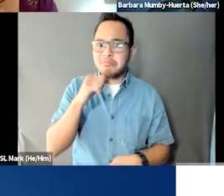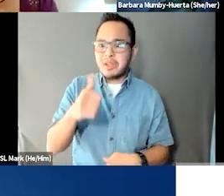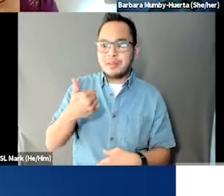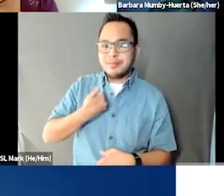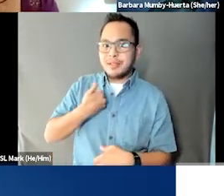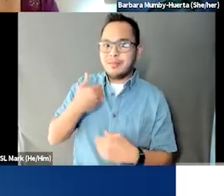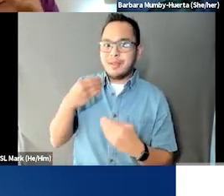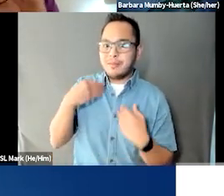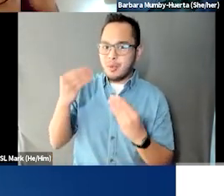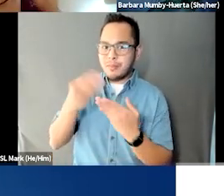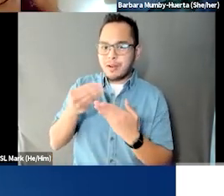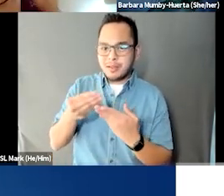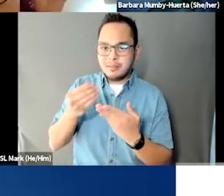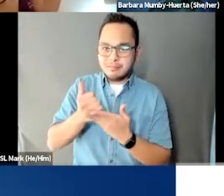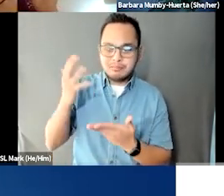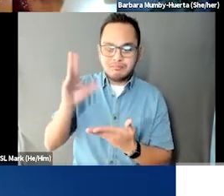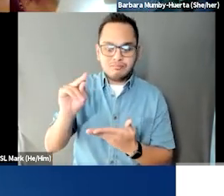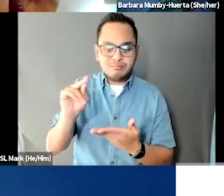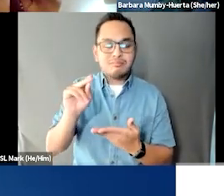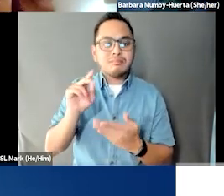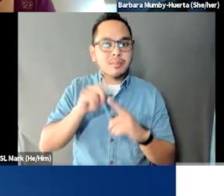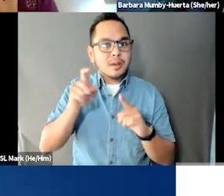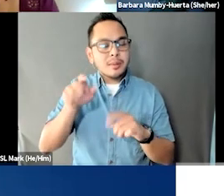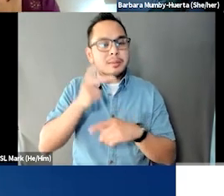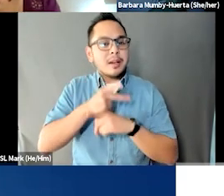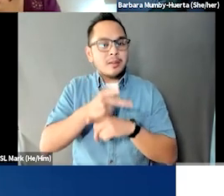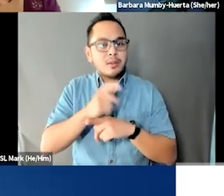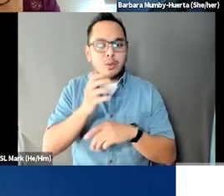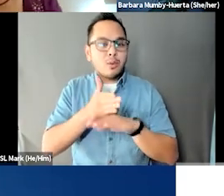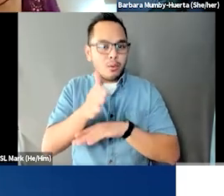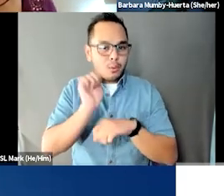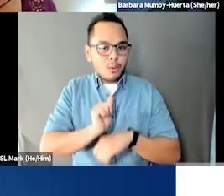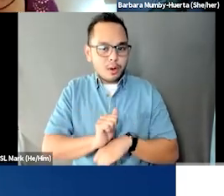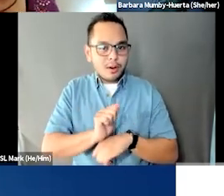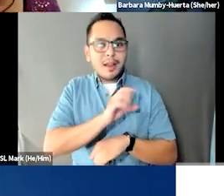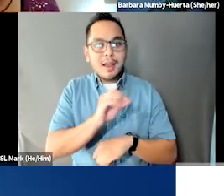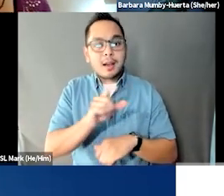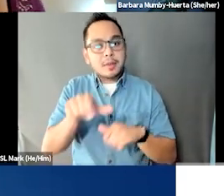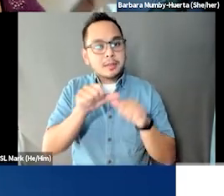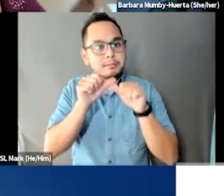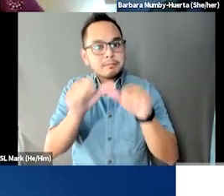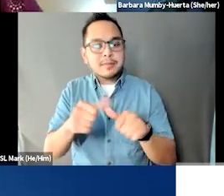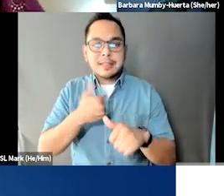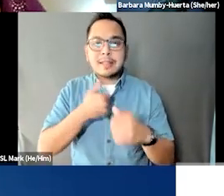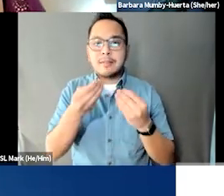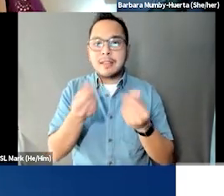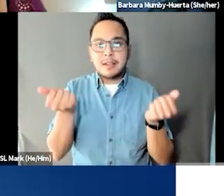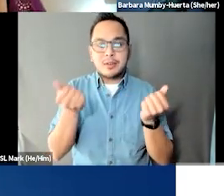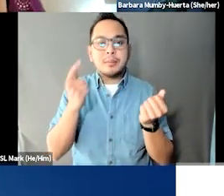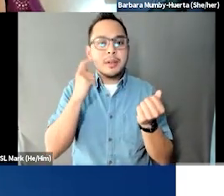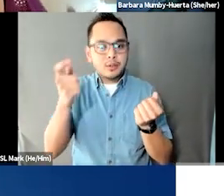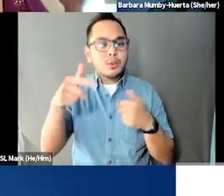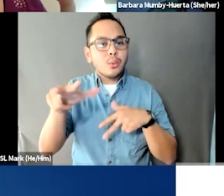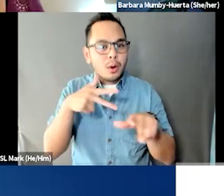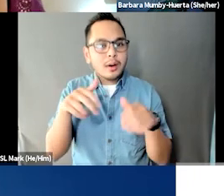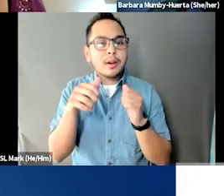all. You got to be careful you don't overwork. And you got to continuously self-heal, because you are working with walking